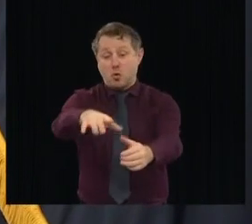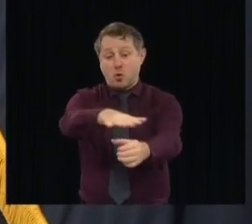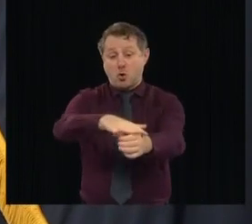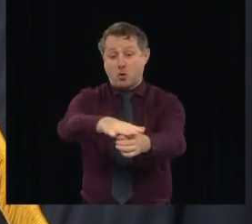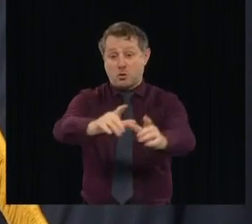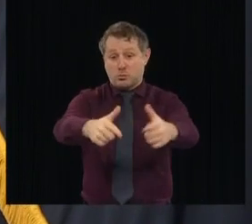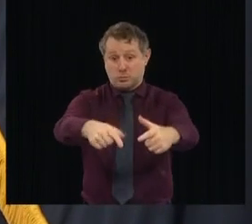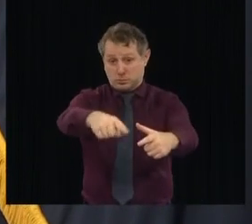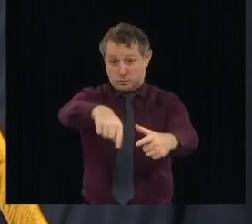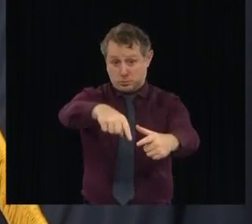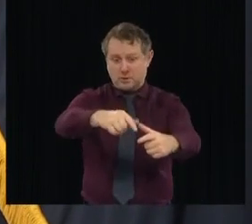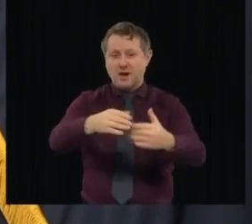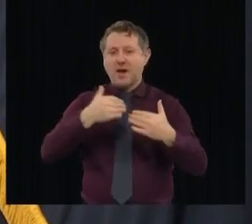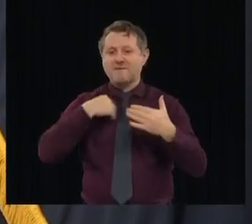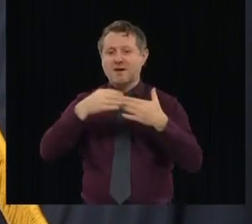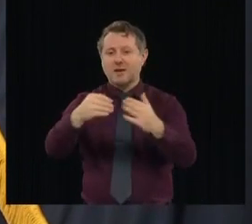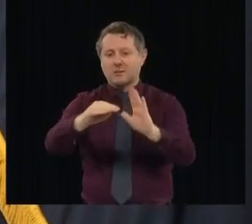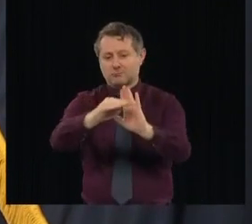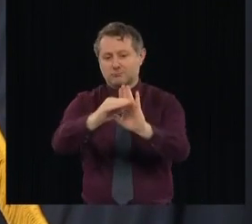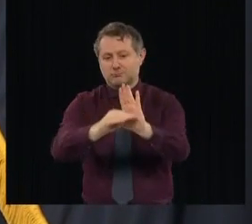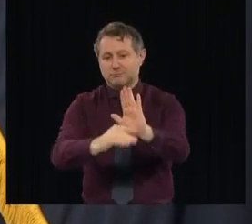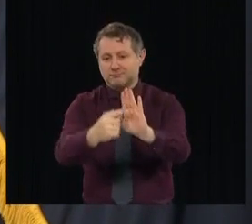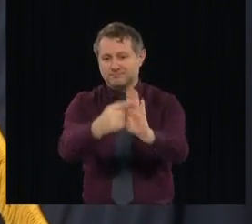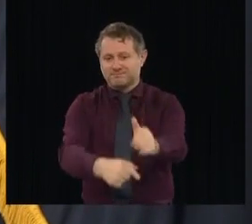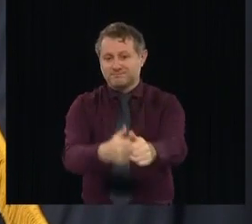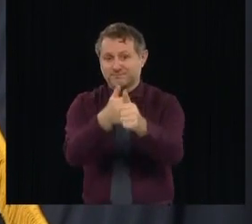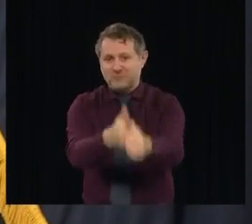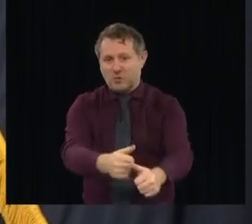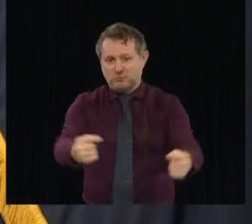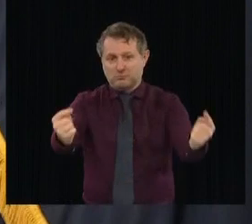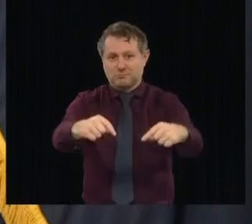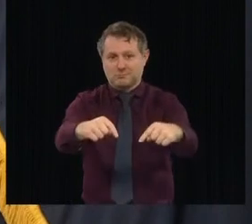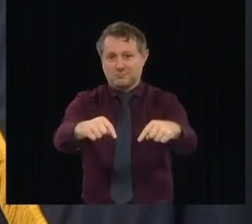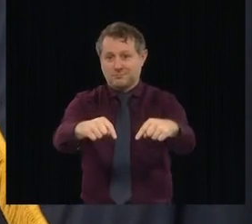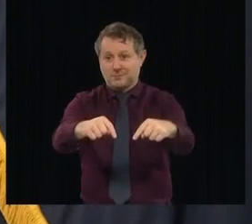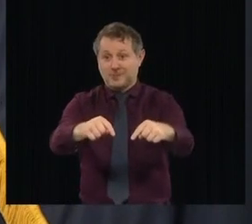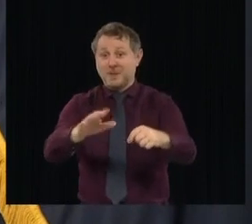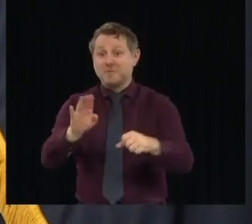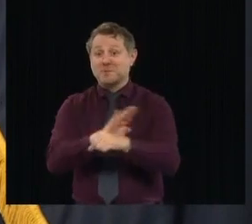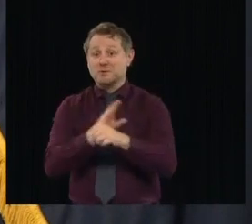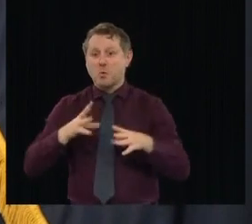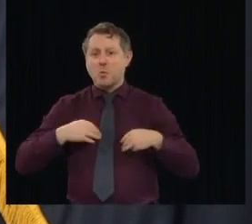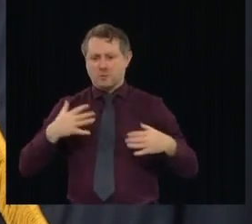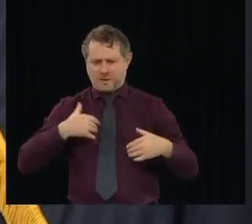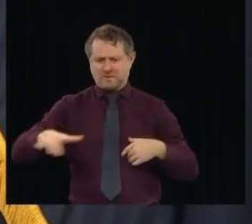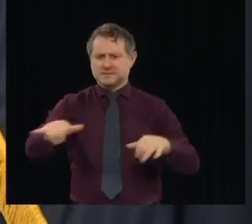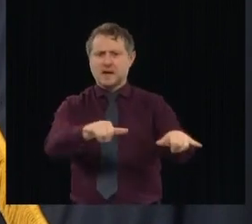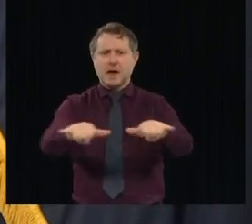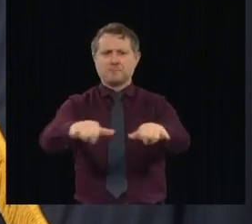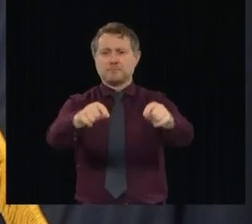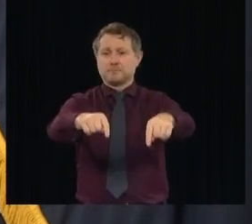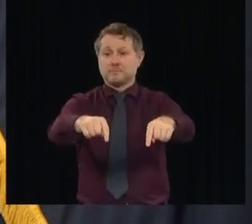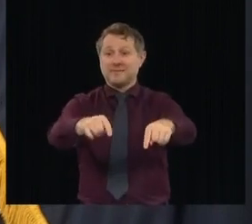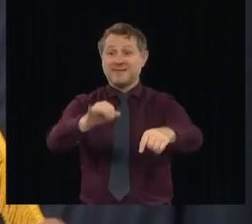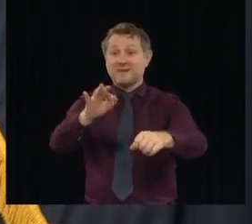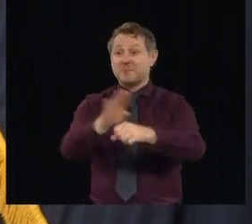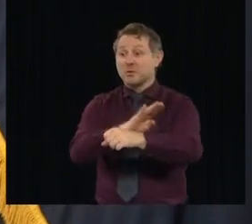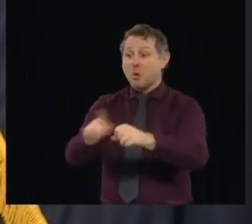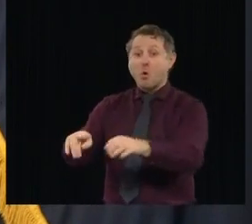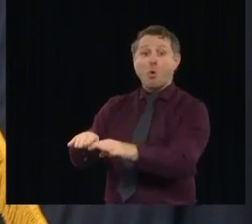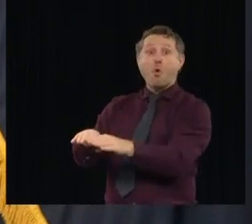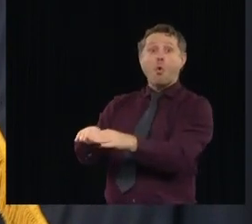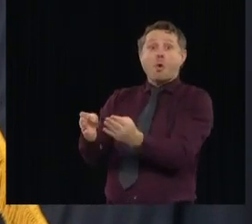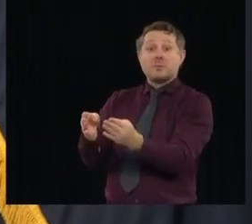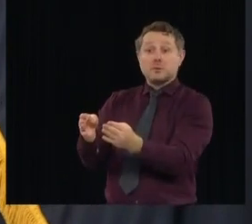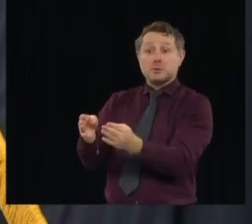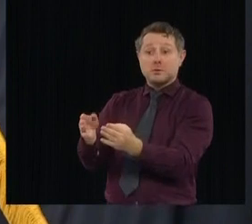guidelines on the compliance. So, and the business owners have it. And any business that opens today in the regions that